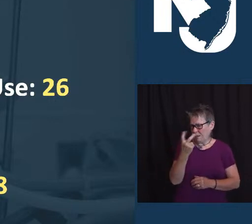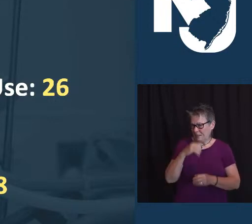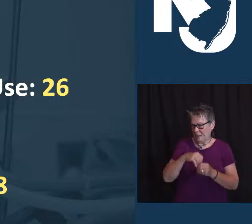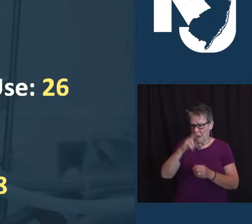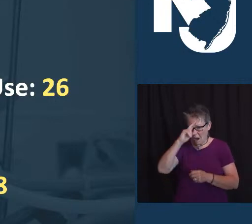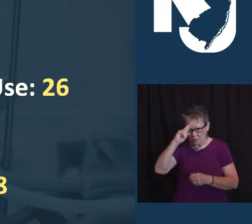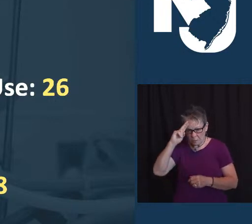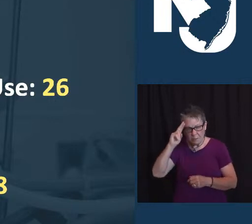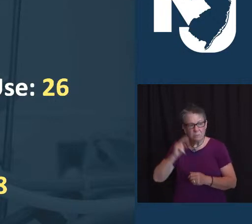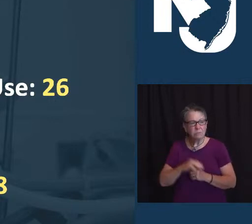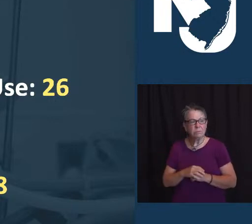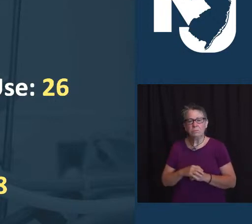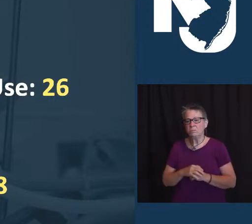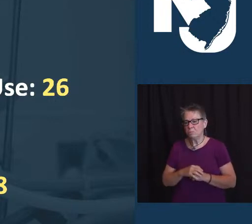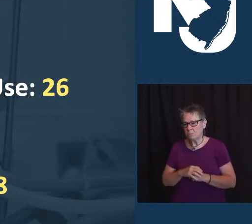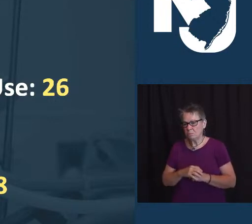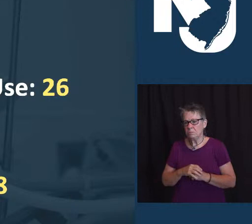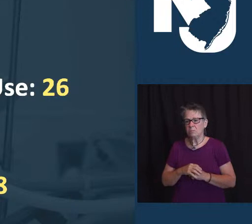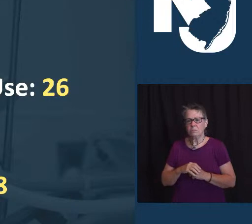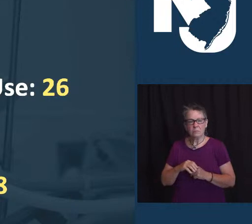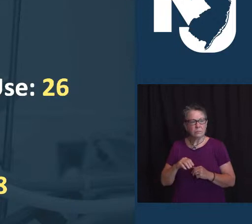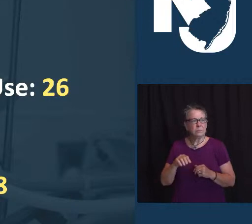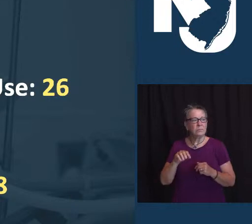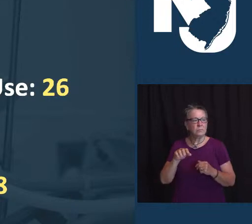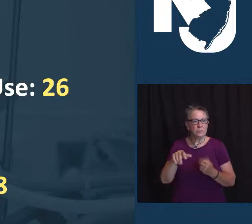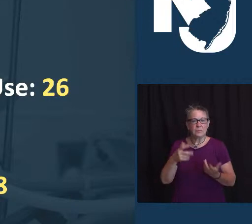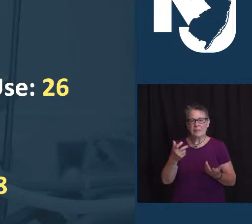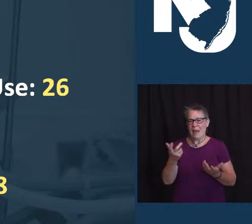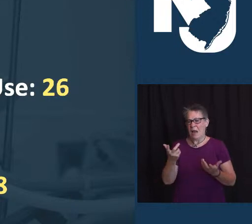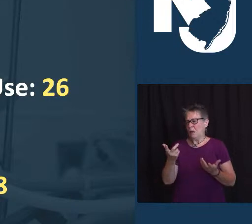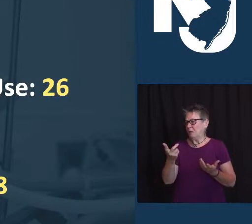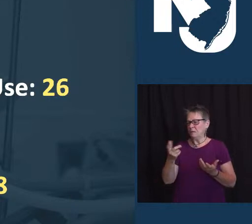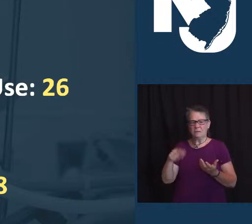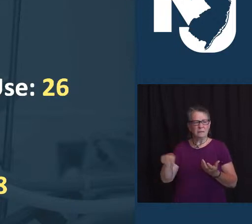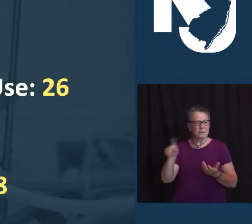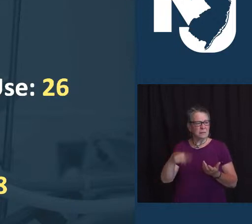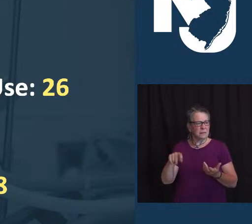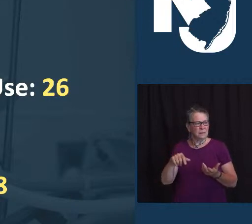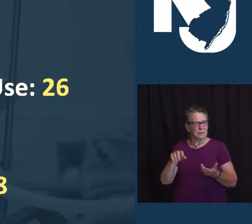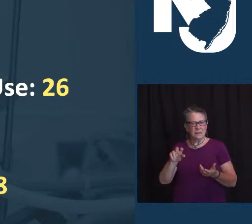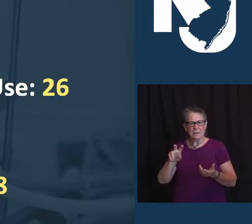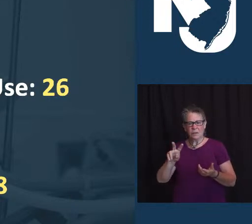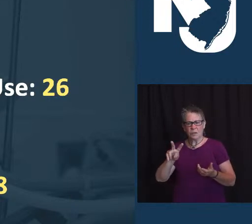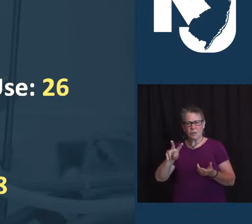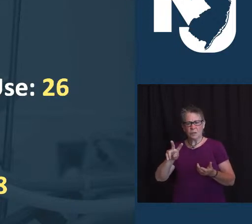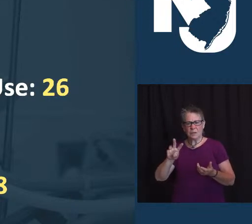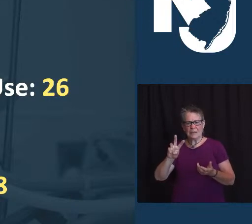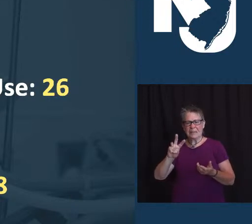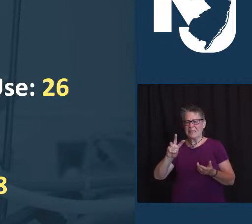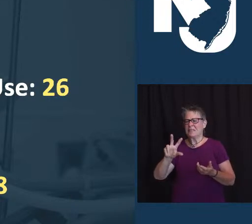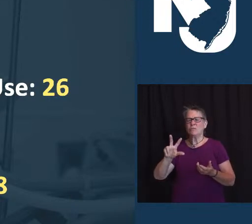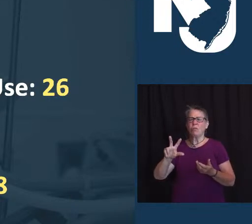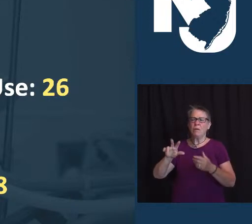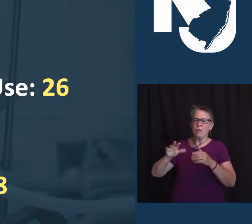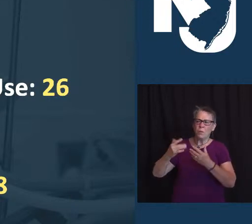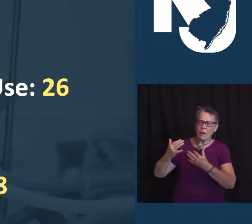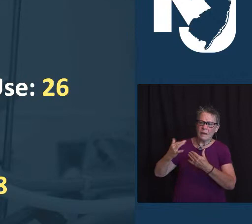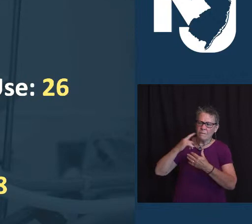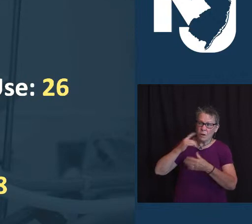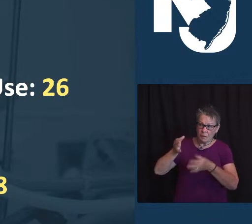under investigation. And you can see our ICU and ventilator counts, as well as the latest discharge and